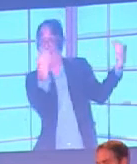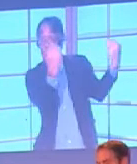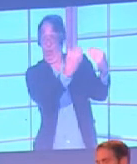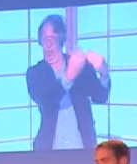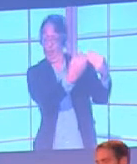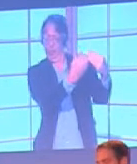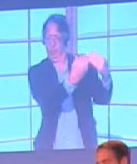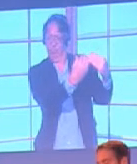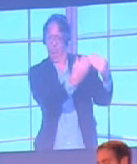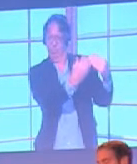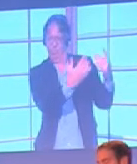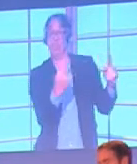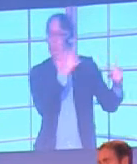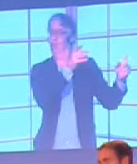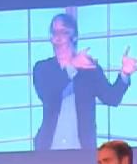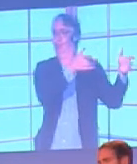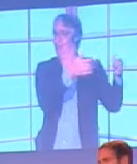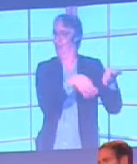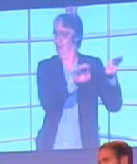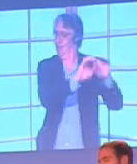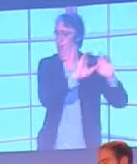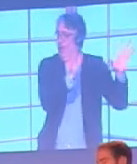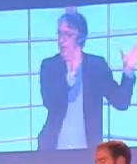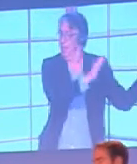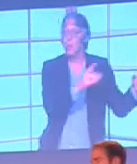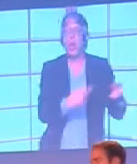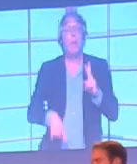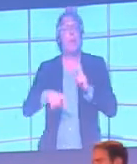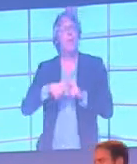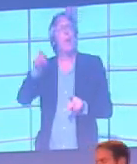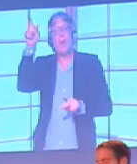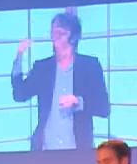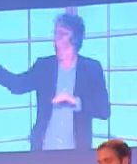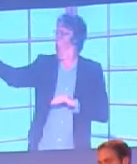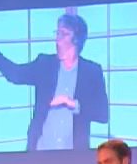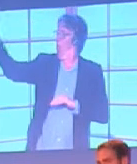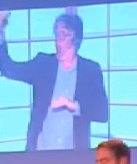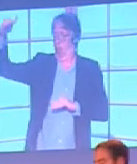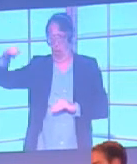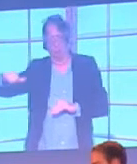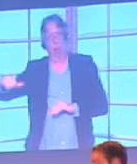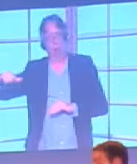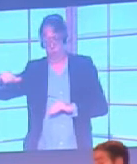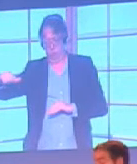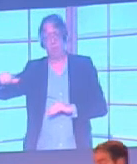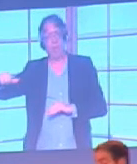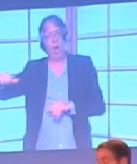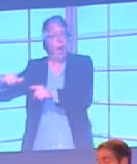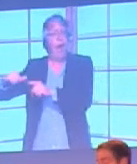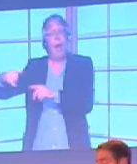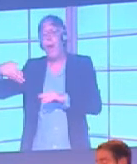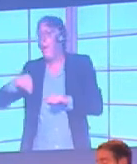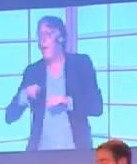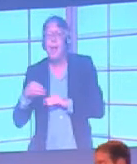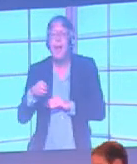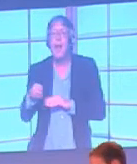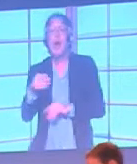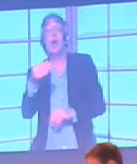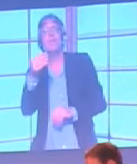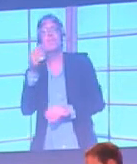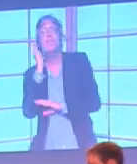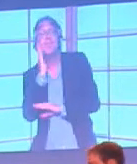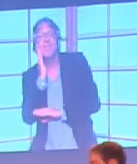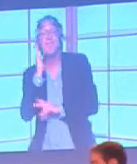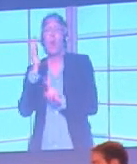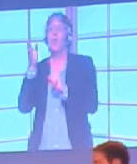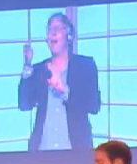in the host cities to the moment where those people will find their seat and their correct seat in the best possible